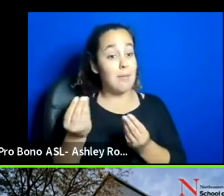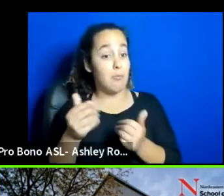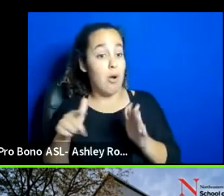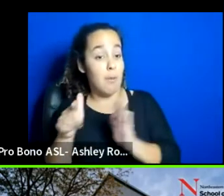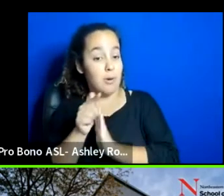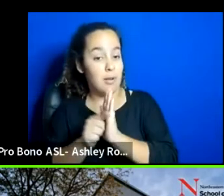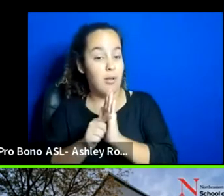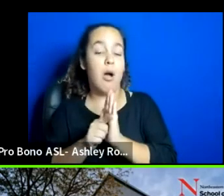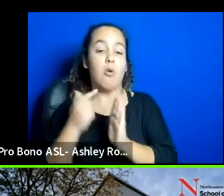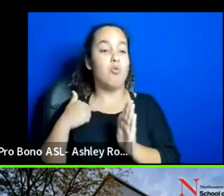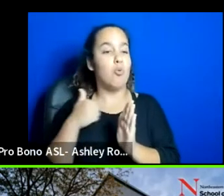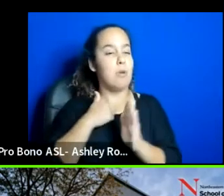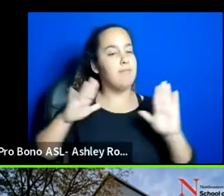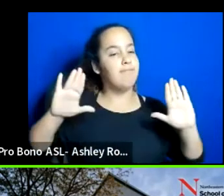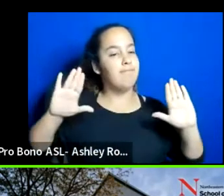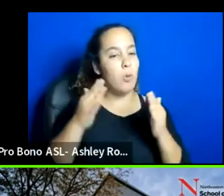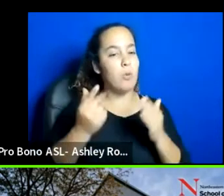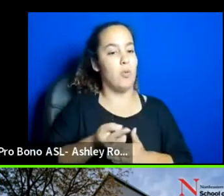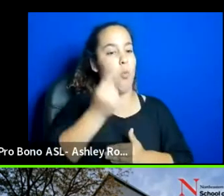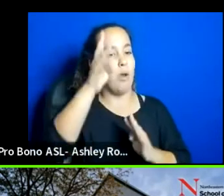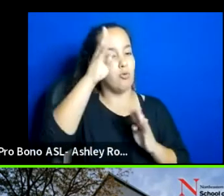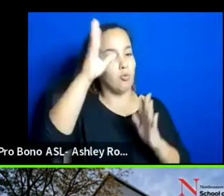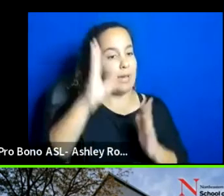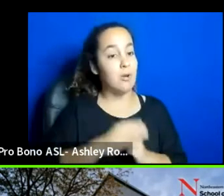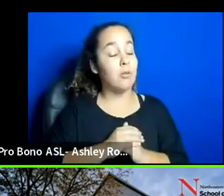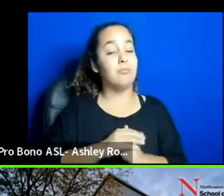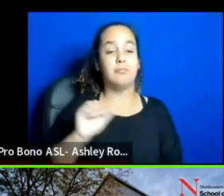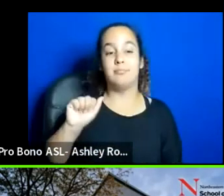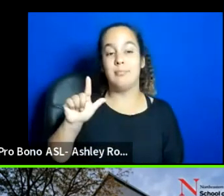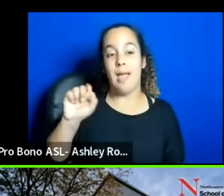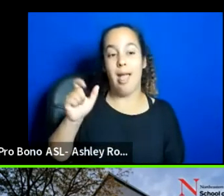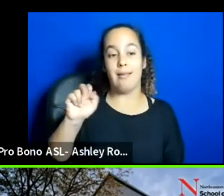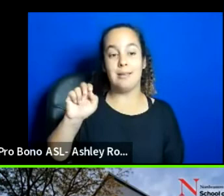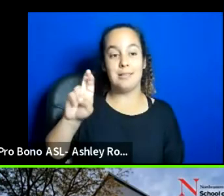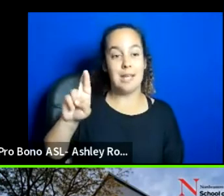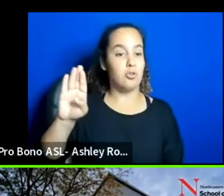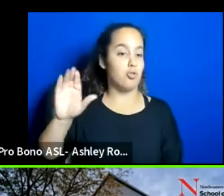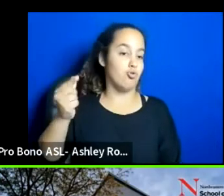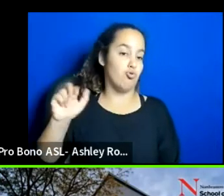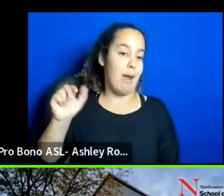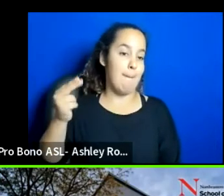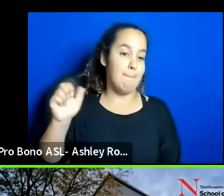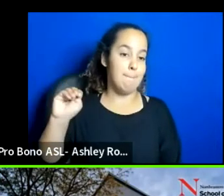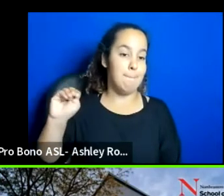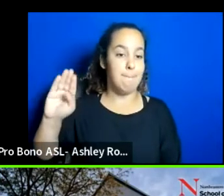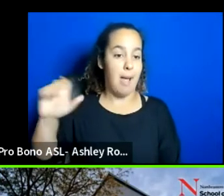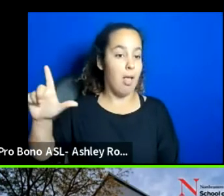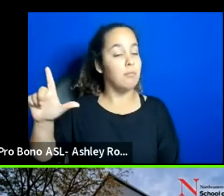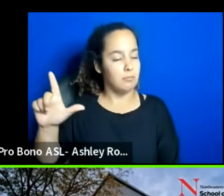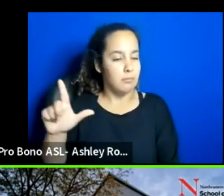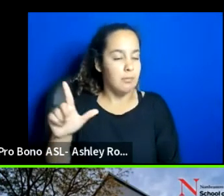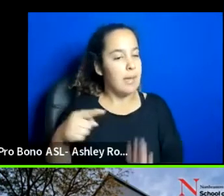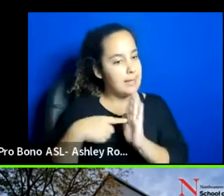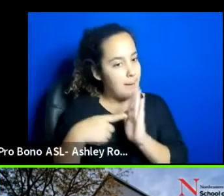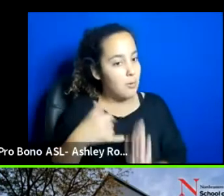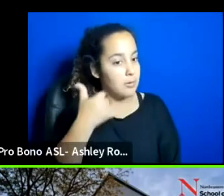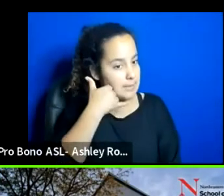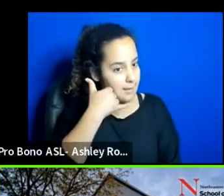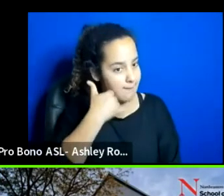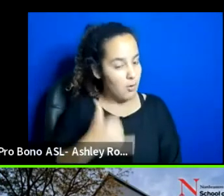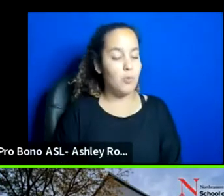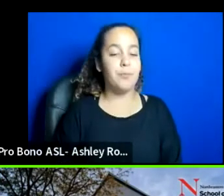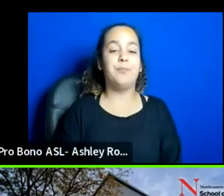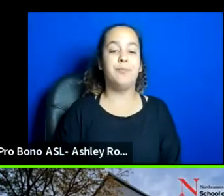of one creator, Alexander Graham Bell on the telephone, for example, who is assigned to an innovation that really